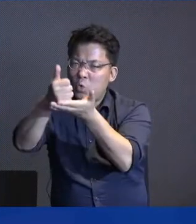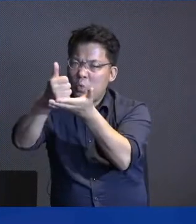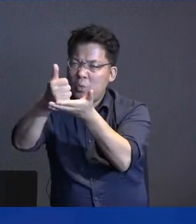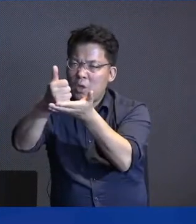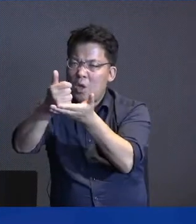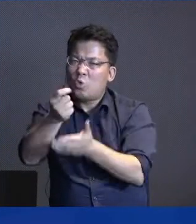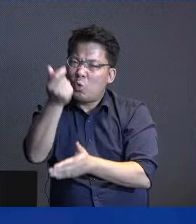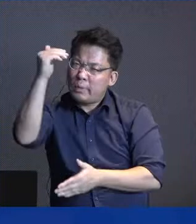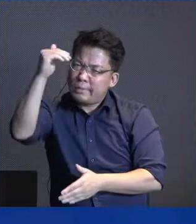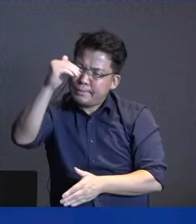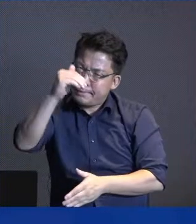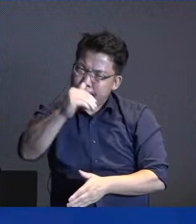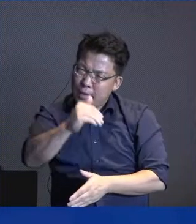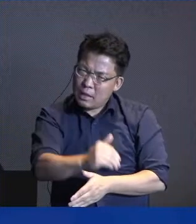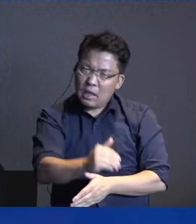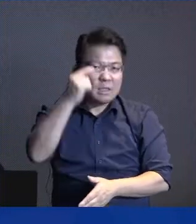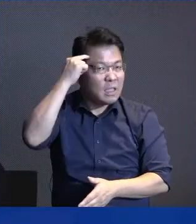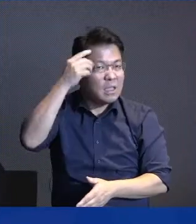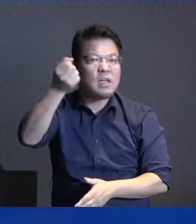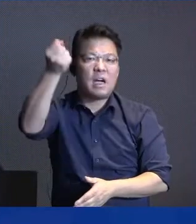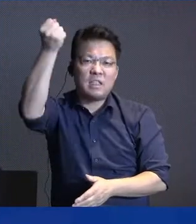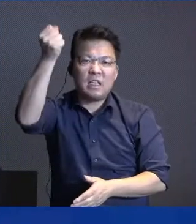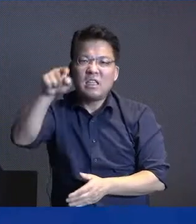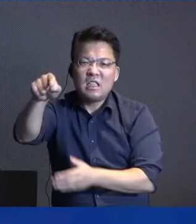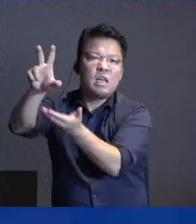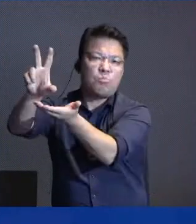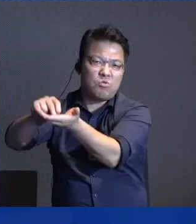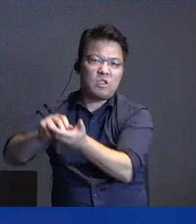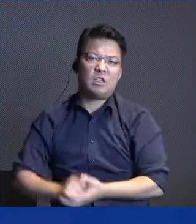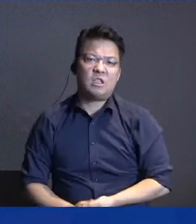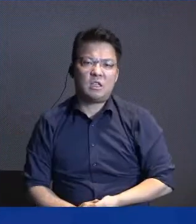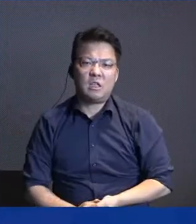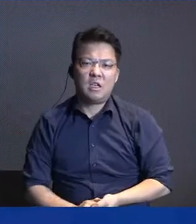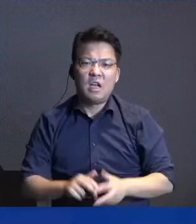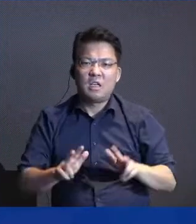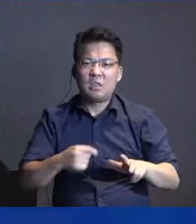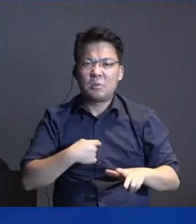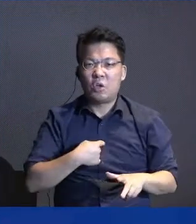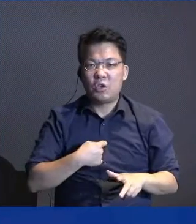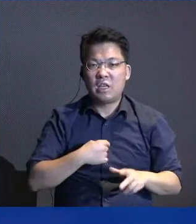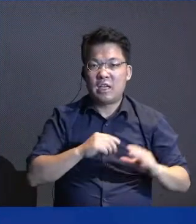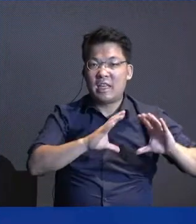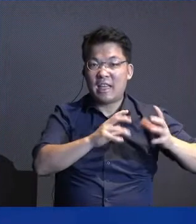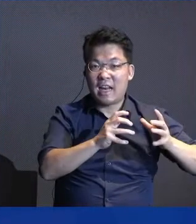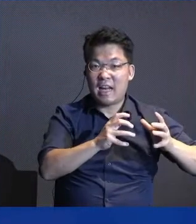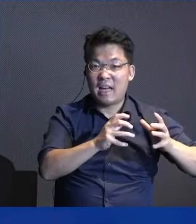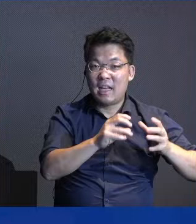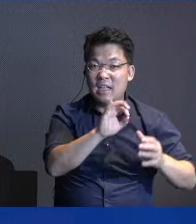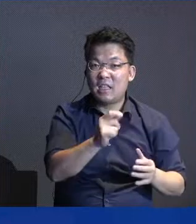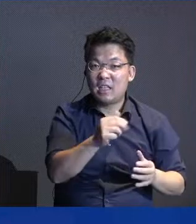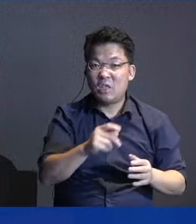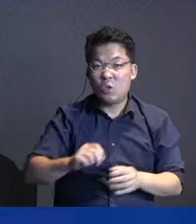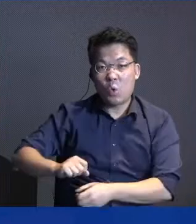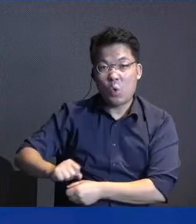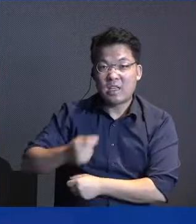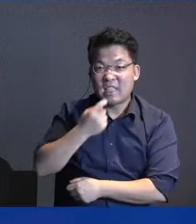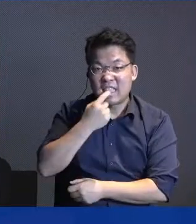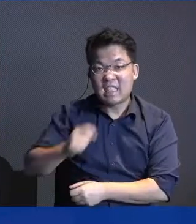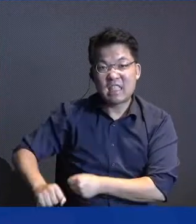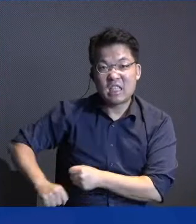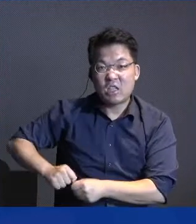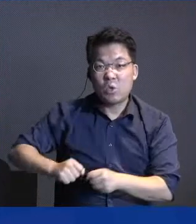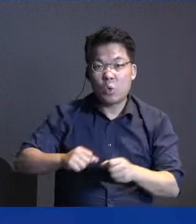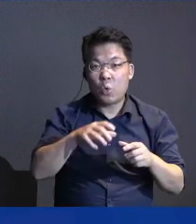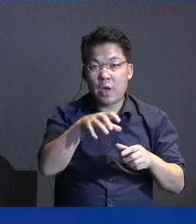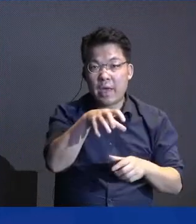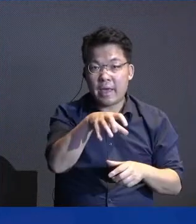I speak from India, it's always great to talk about the regional factors. So I'll be talking